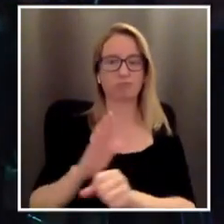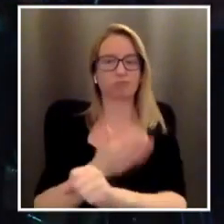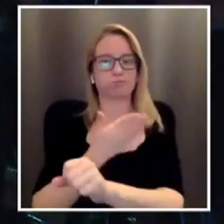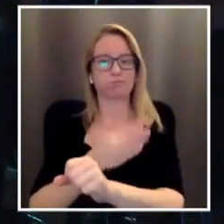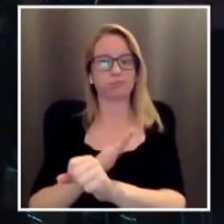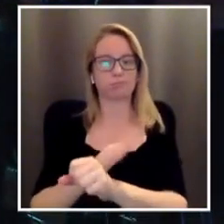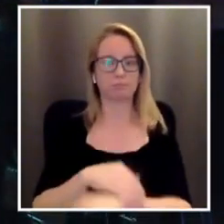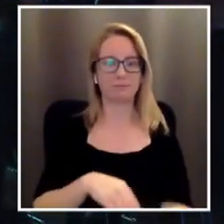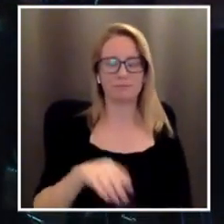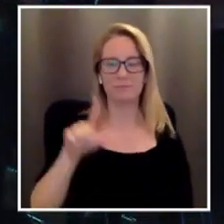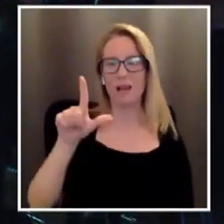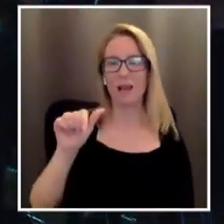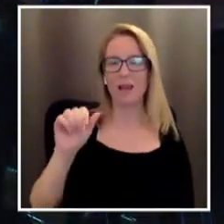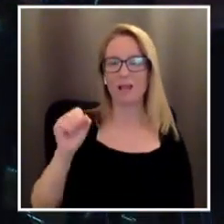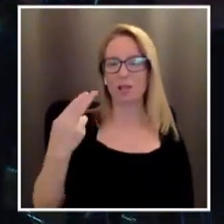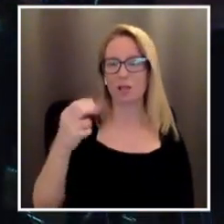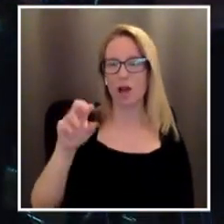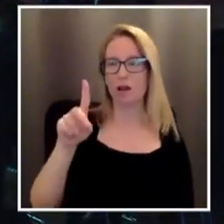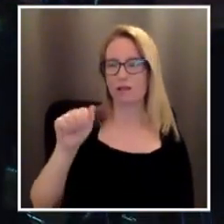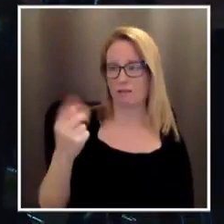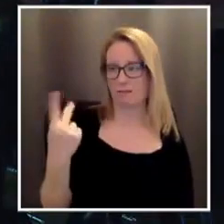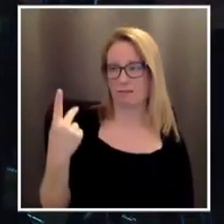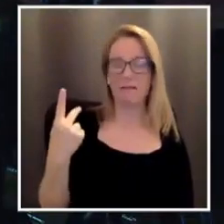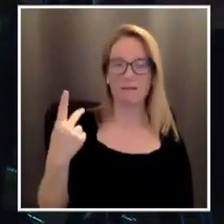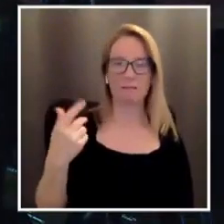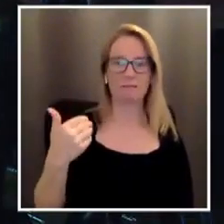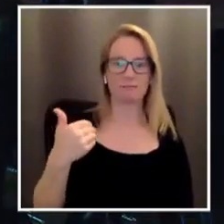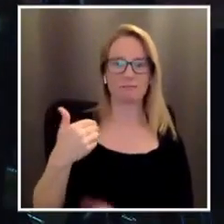Sean and I have a talk.